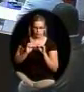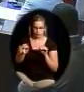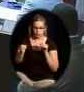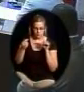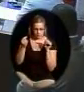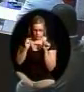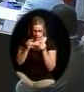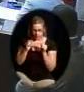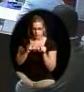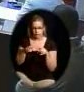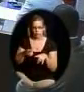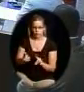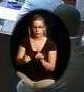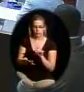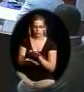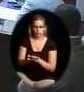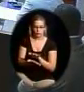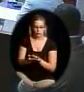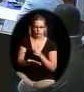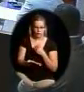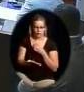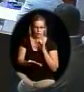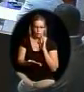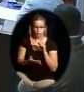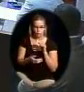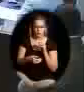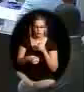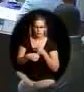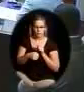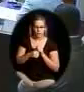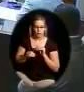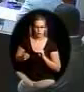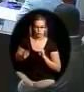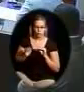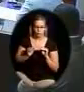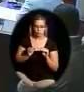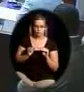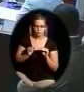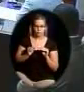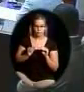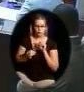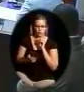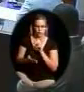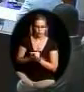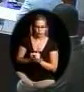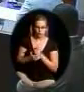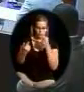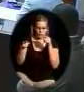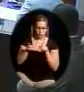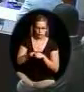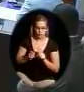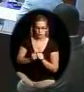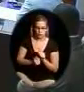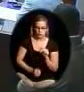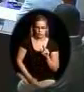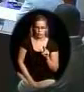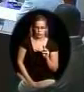at school, I would make a motion that we approve this agreement with UMKC.